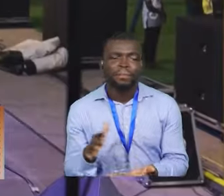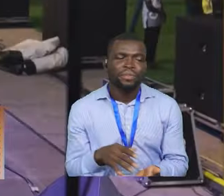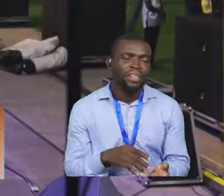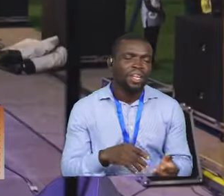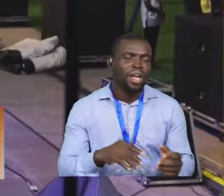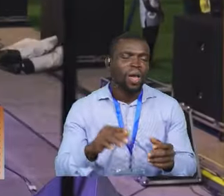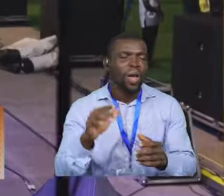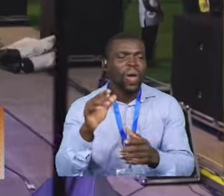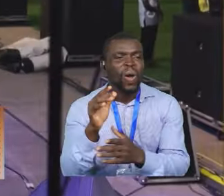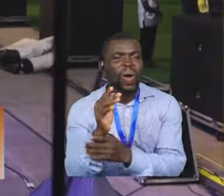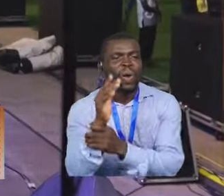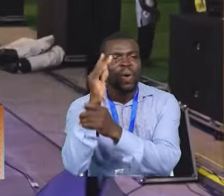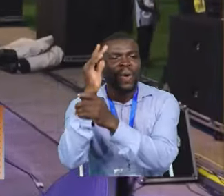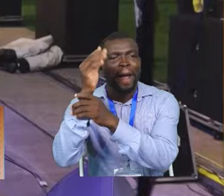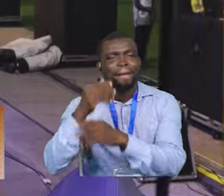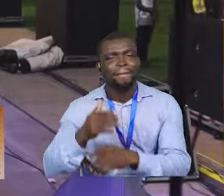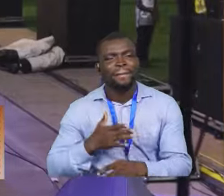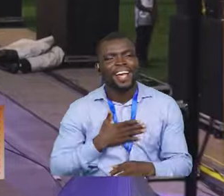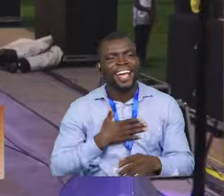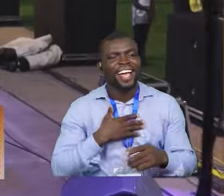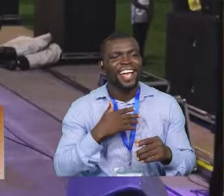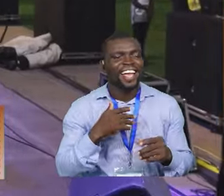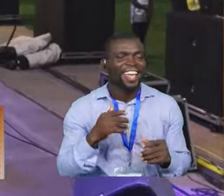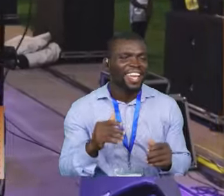This is the song he was singing.